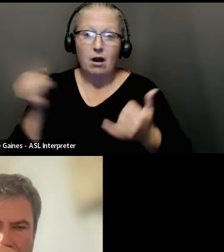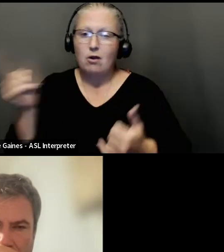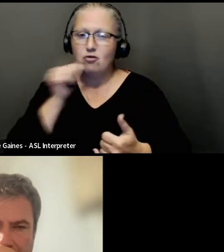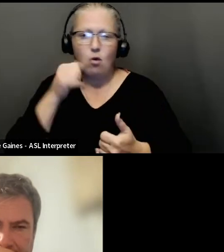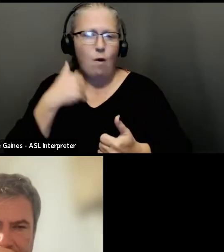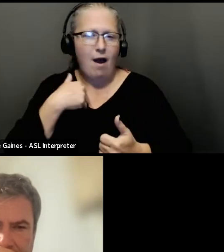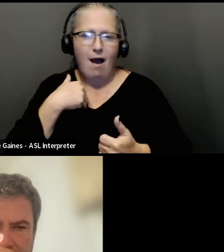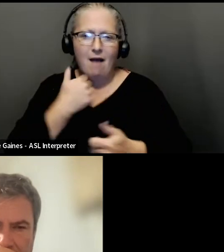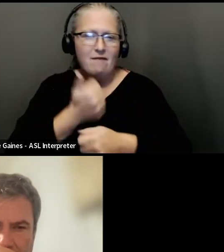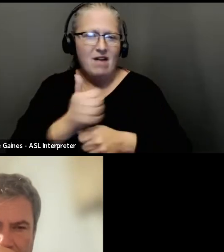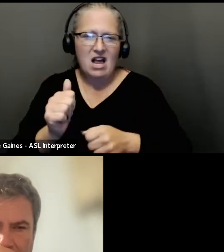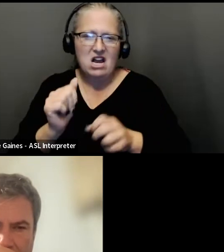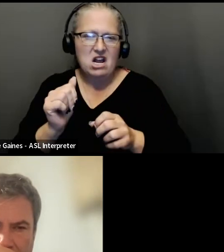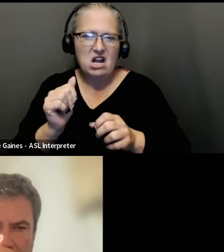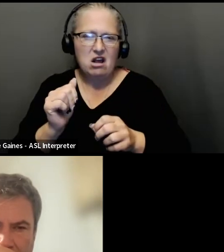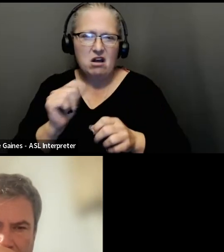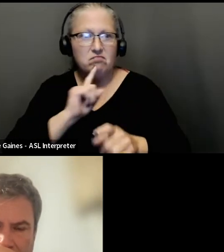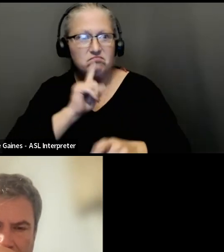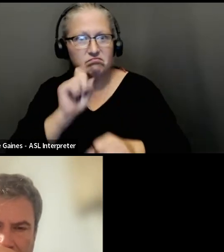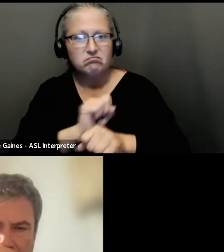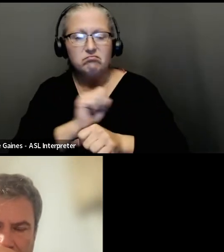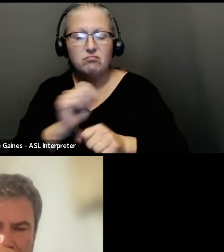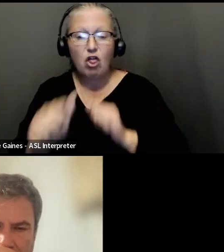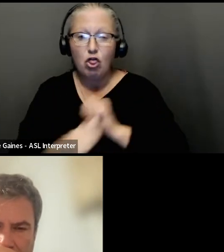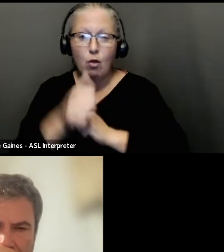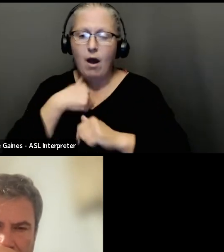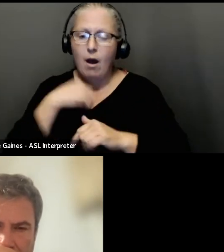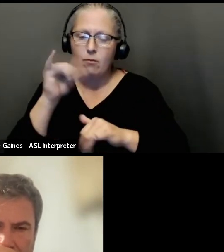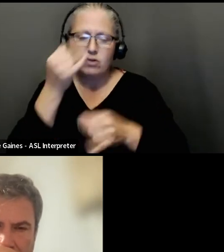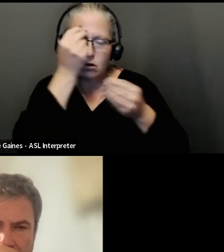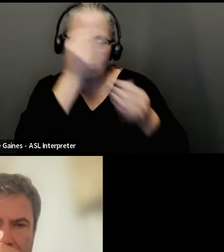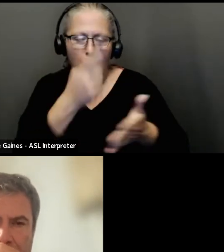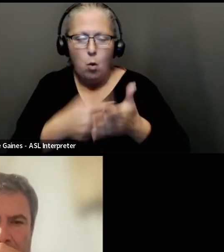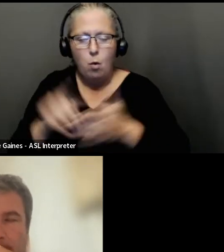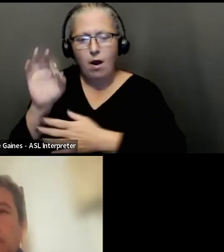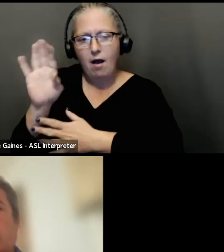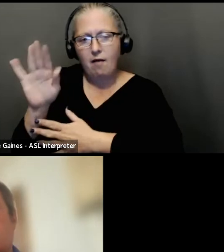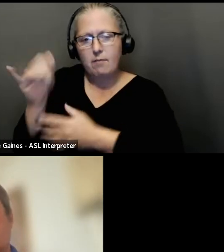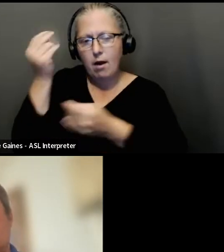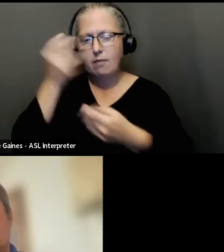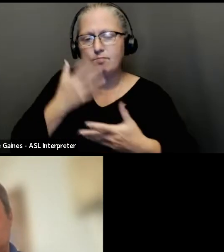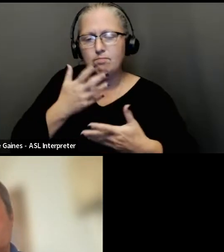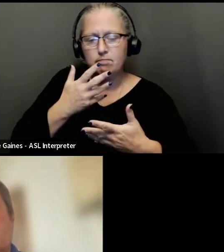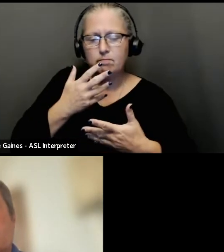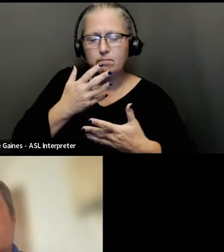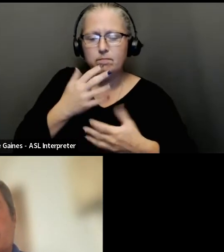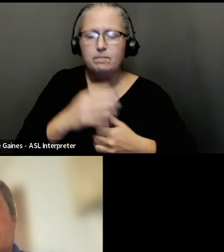have any credible threats. I'm just communicating what they communicated to me.